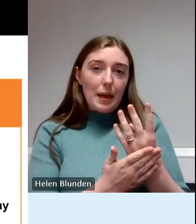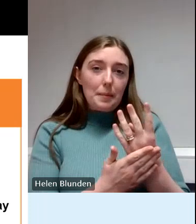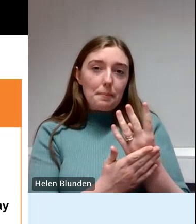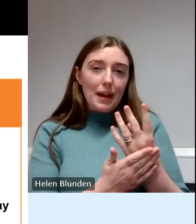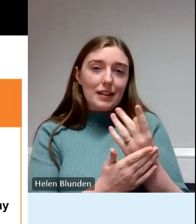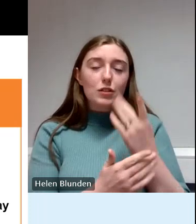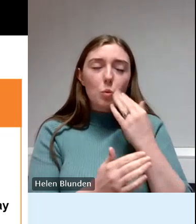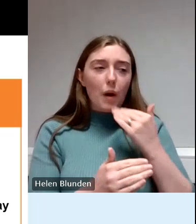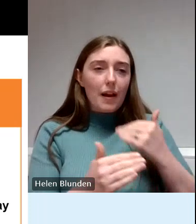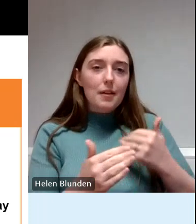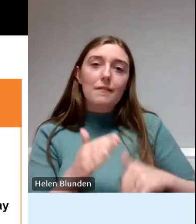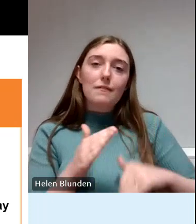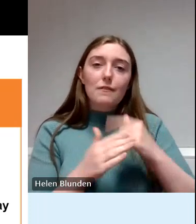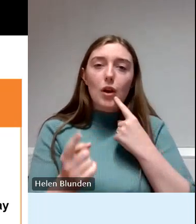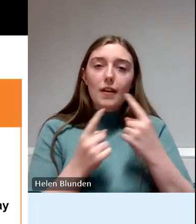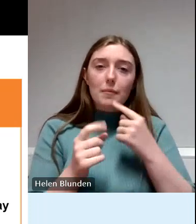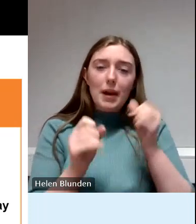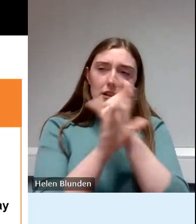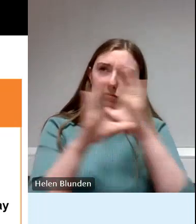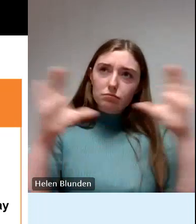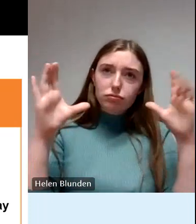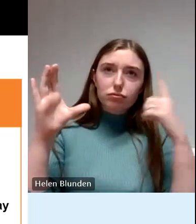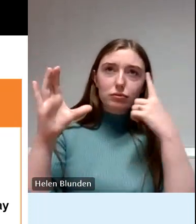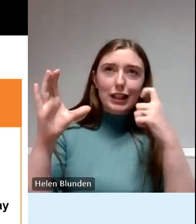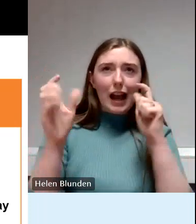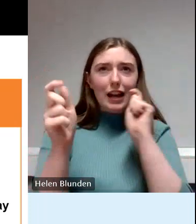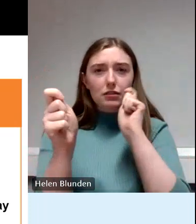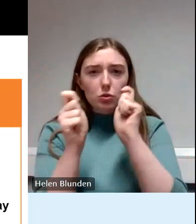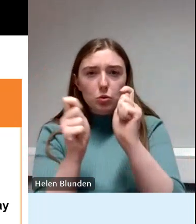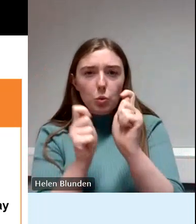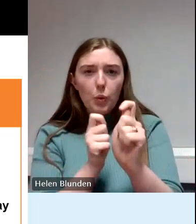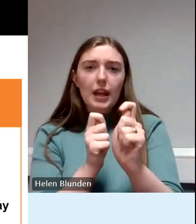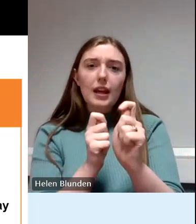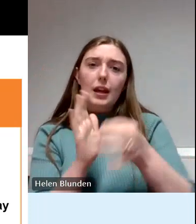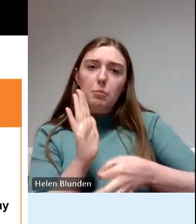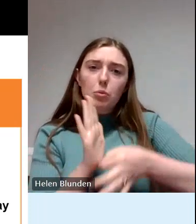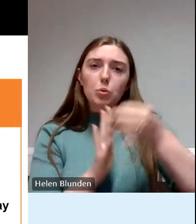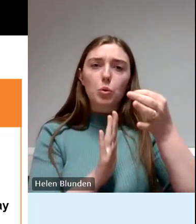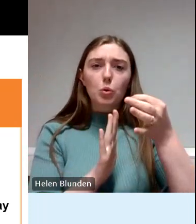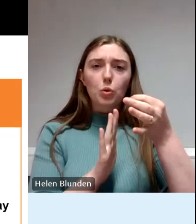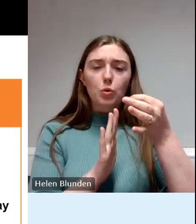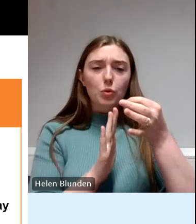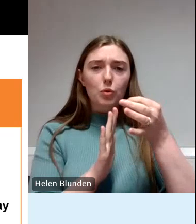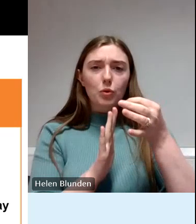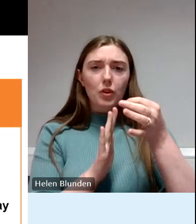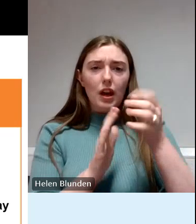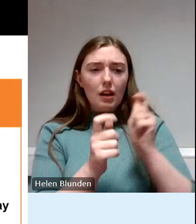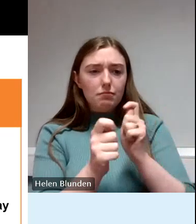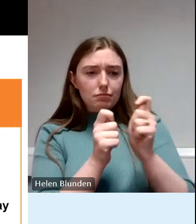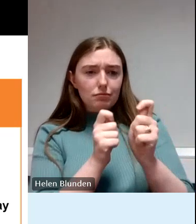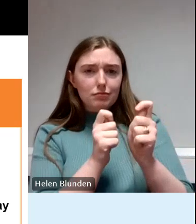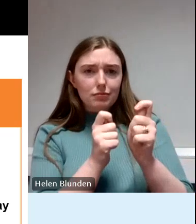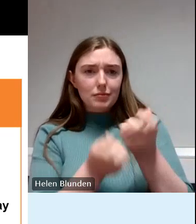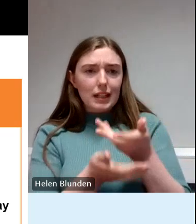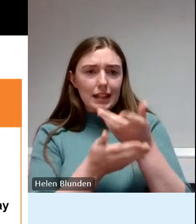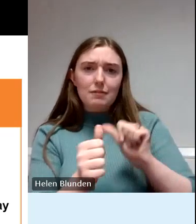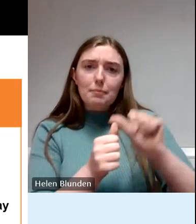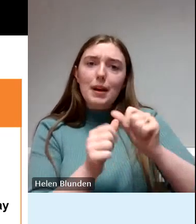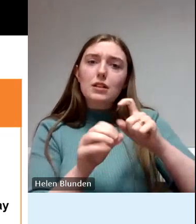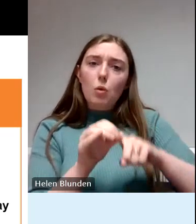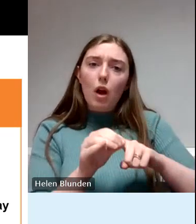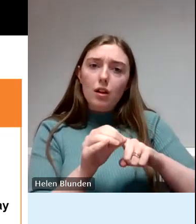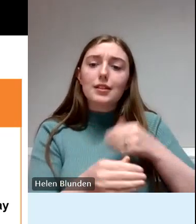services and learn lessons and sort of iteratively modify and add quality as we go along.